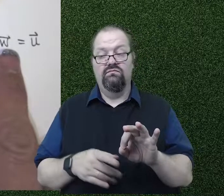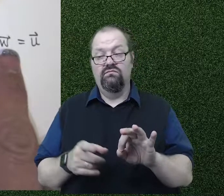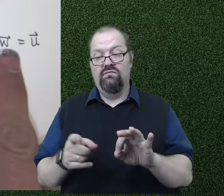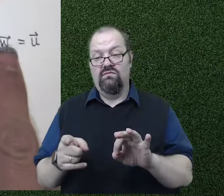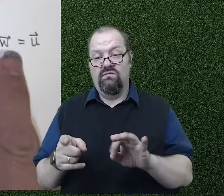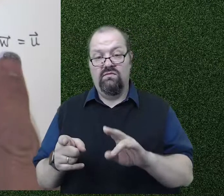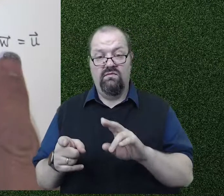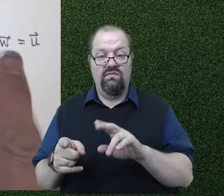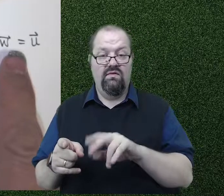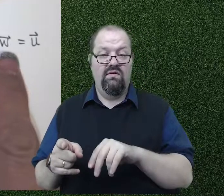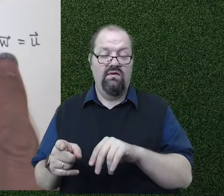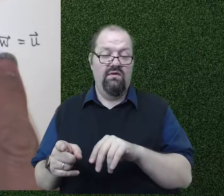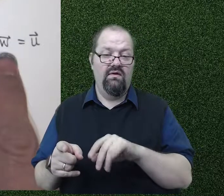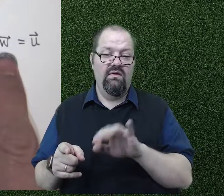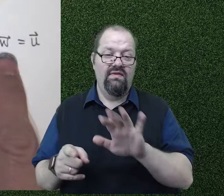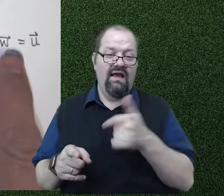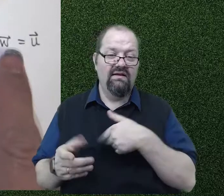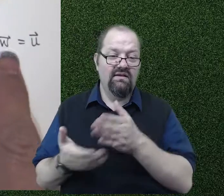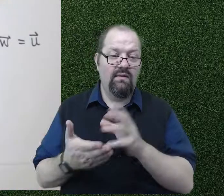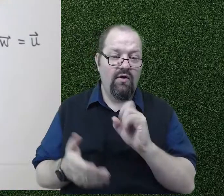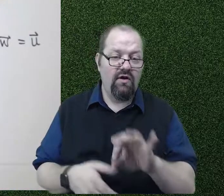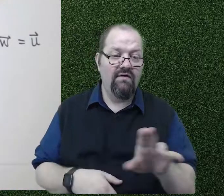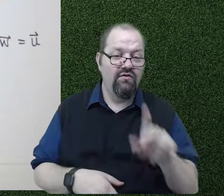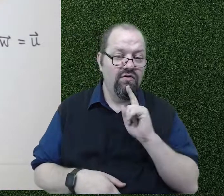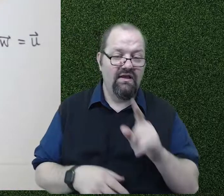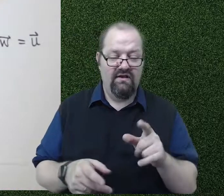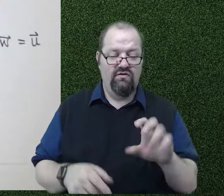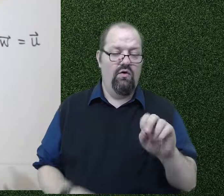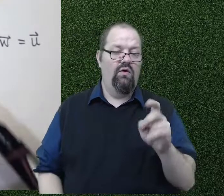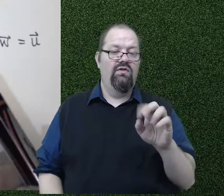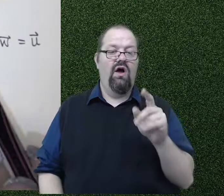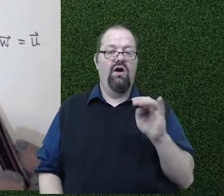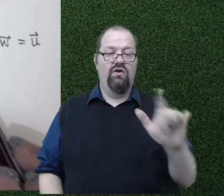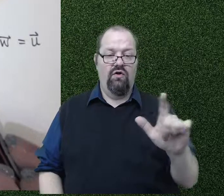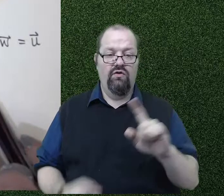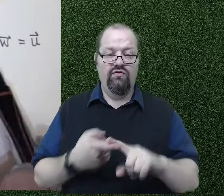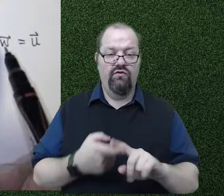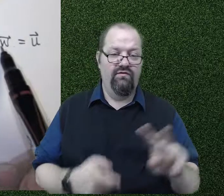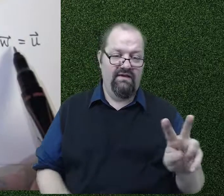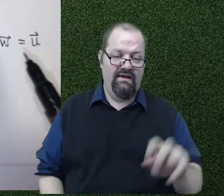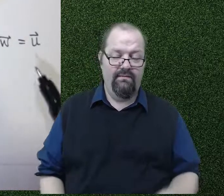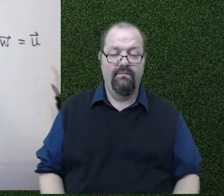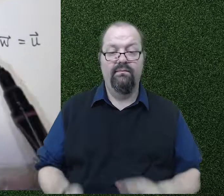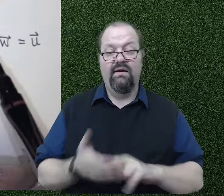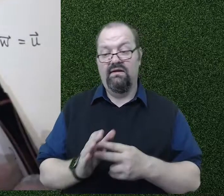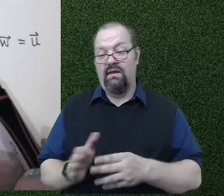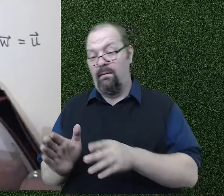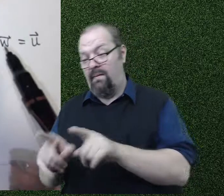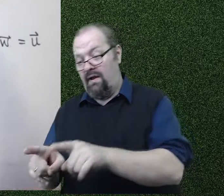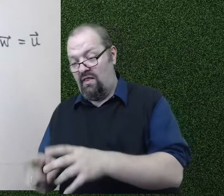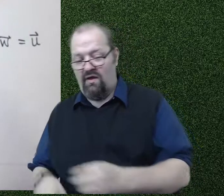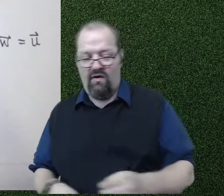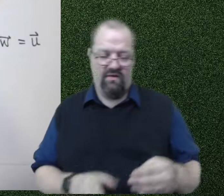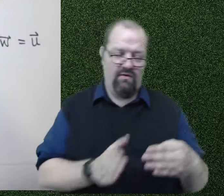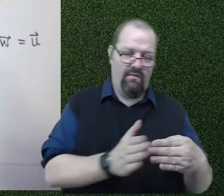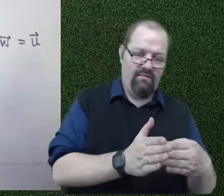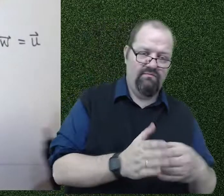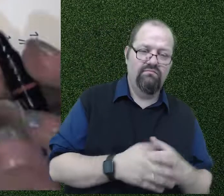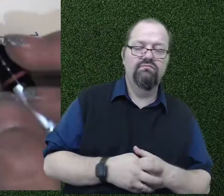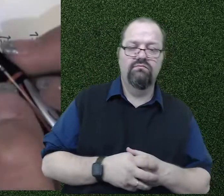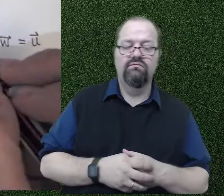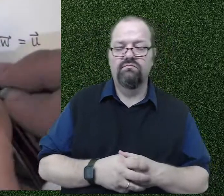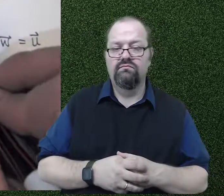U, or the component of U that is orthogonal to V. So it's parallel and orthogonal, or parallel and perpendicular